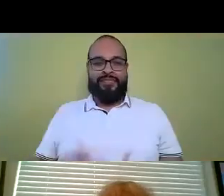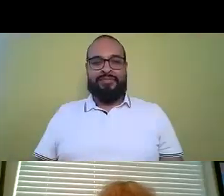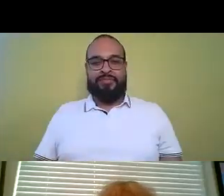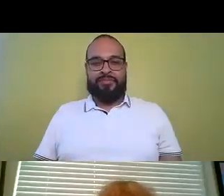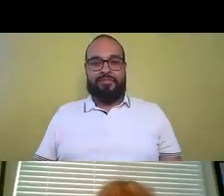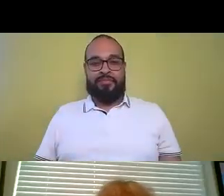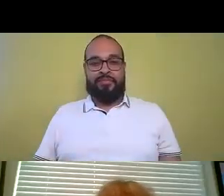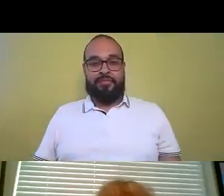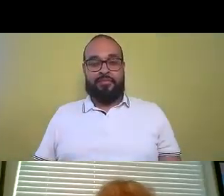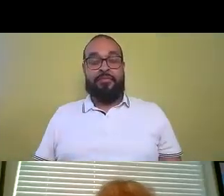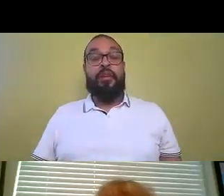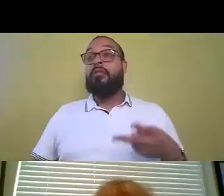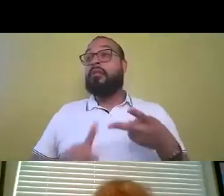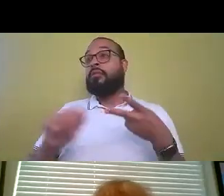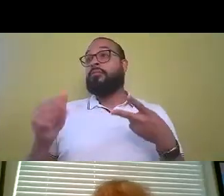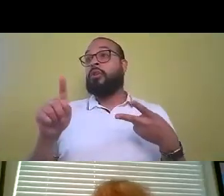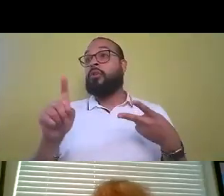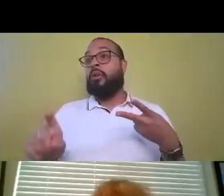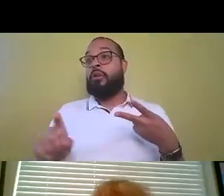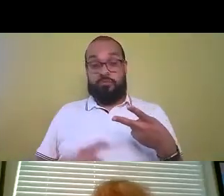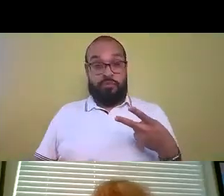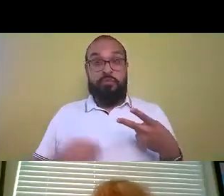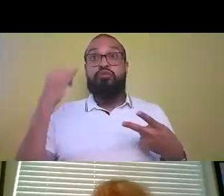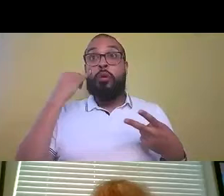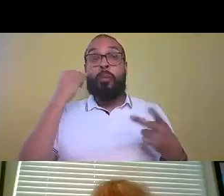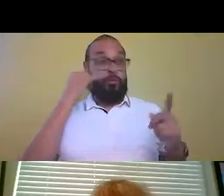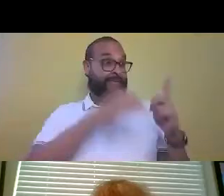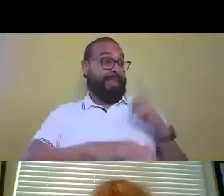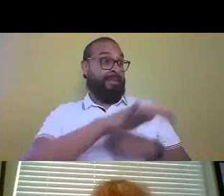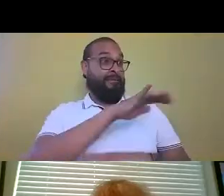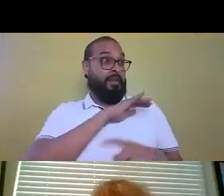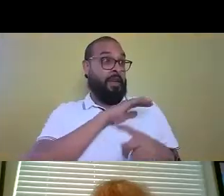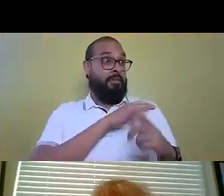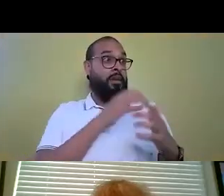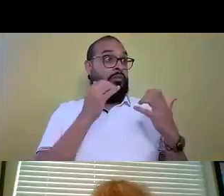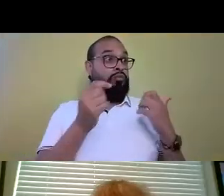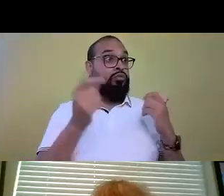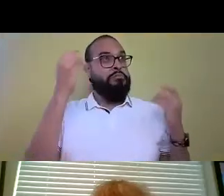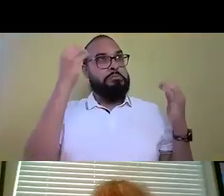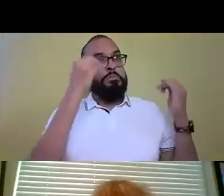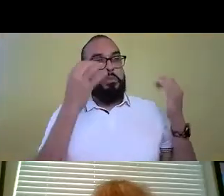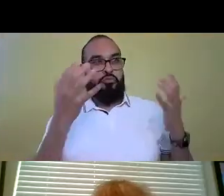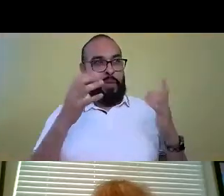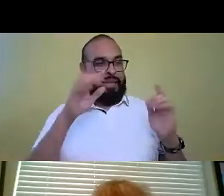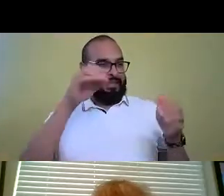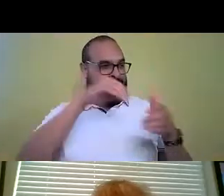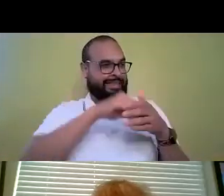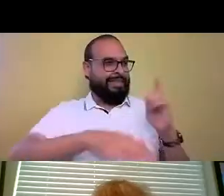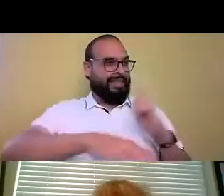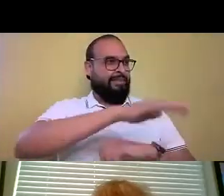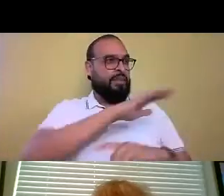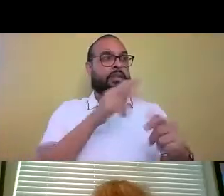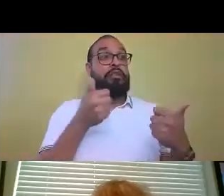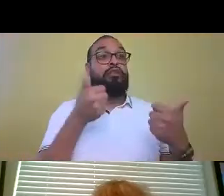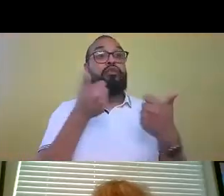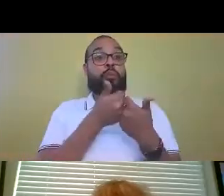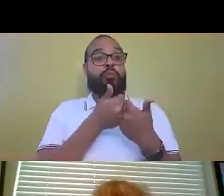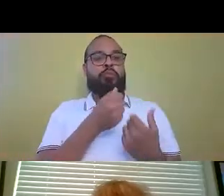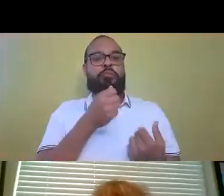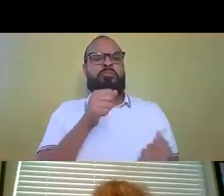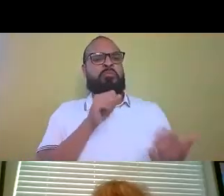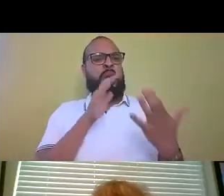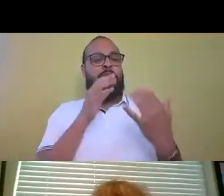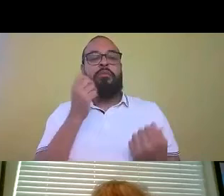And what are things that we could think about in the environment that challenge, yeah, or support regulation?